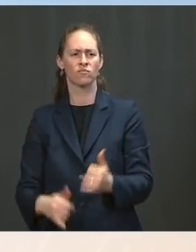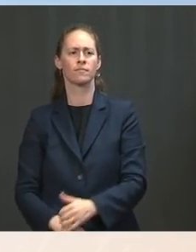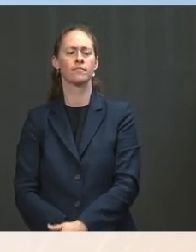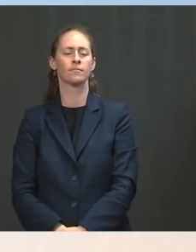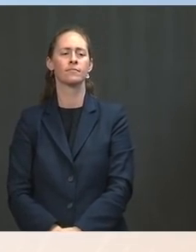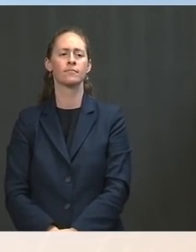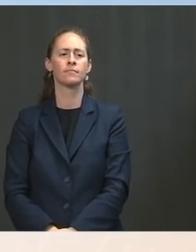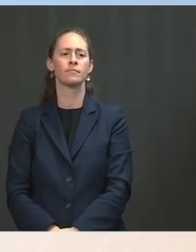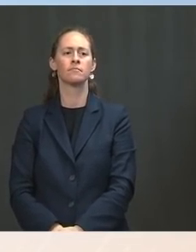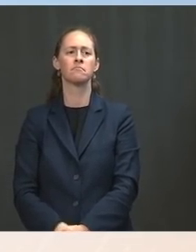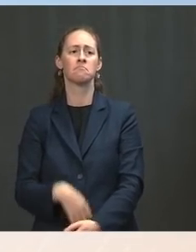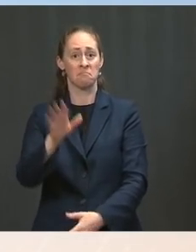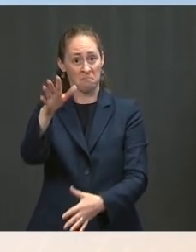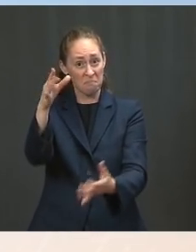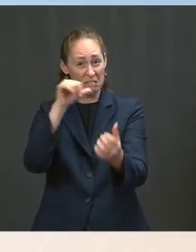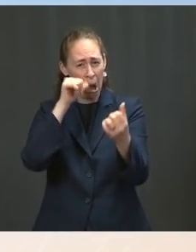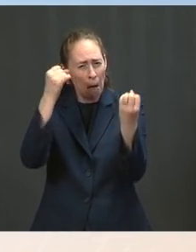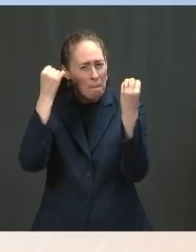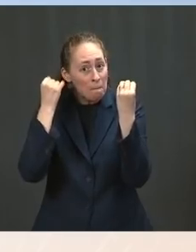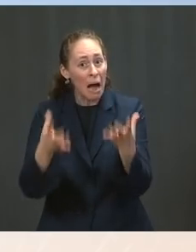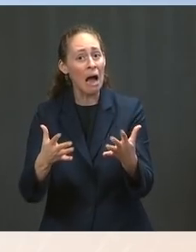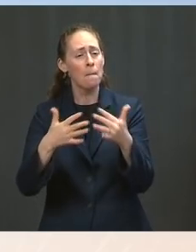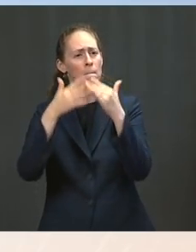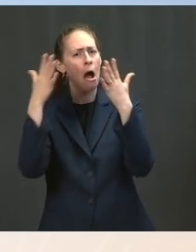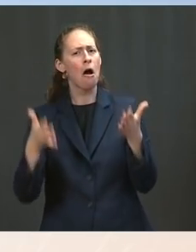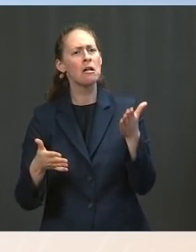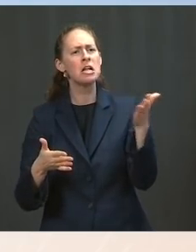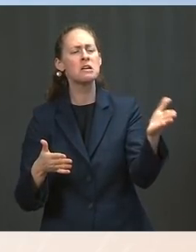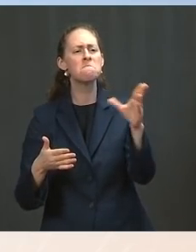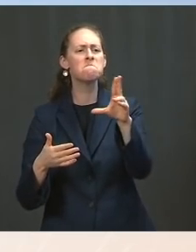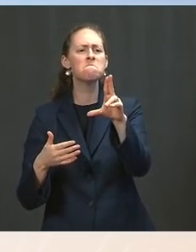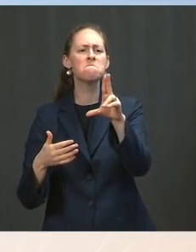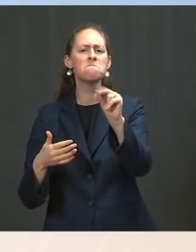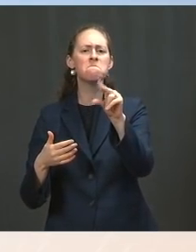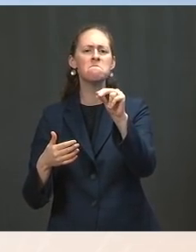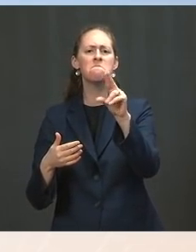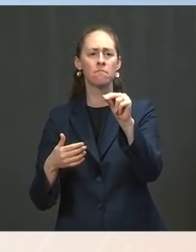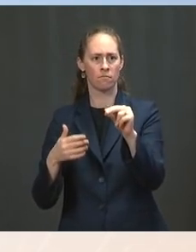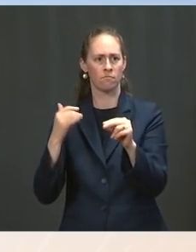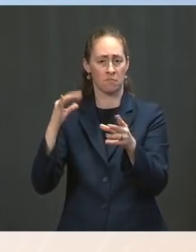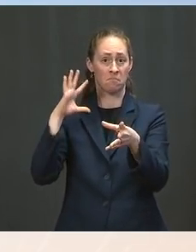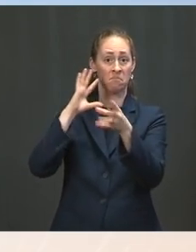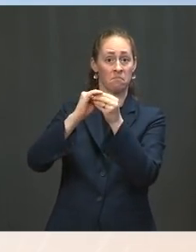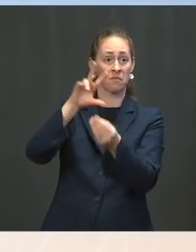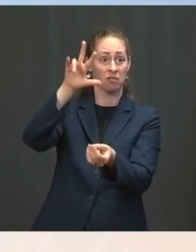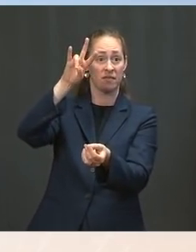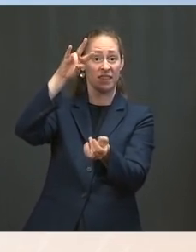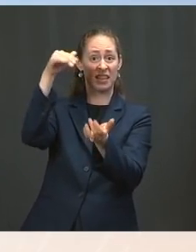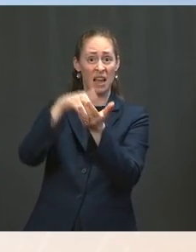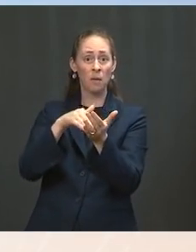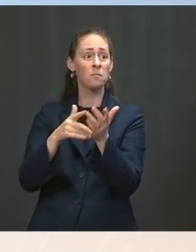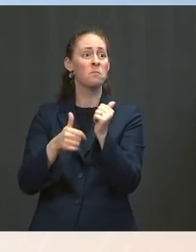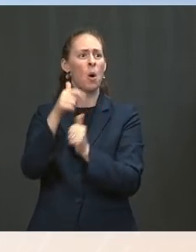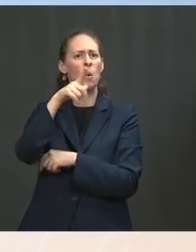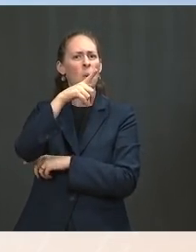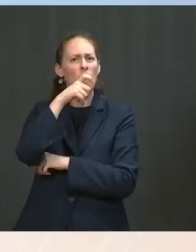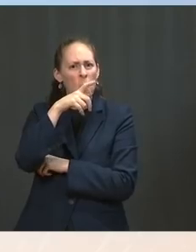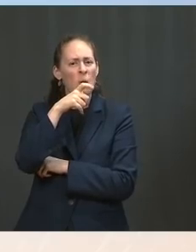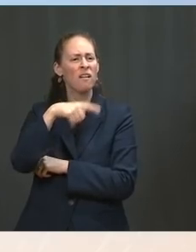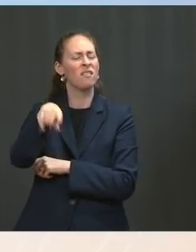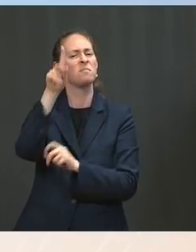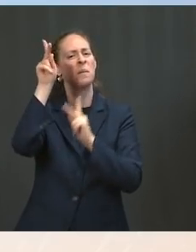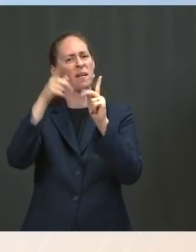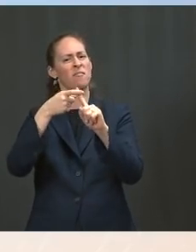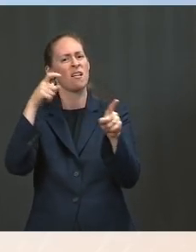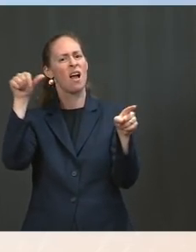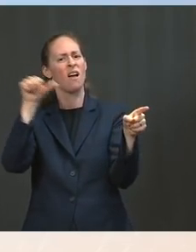in terms of percentages of the 37,000, the substantial bulk of them are Afghan evacuees, but there also have been a few